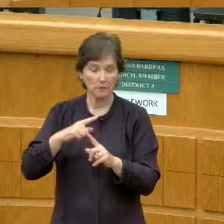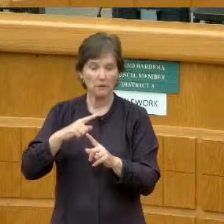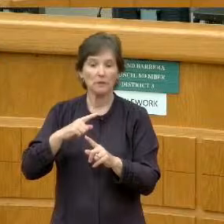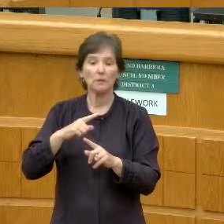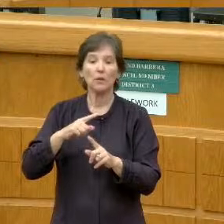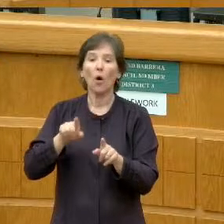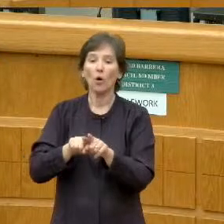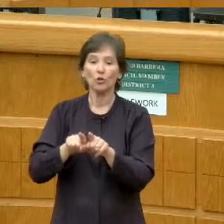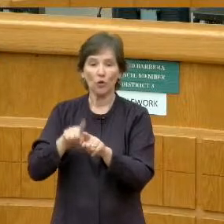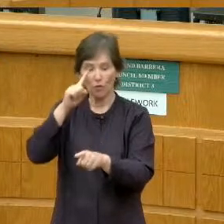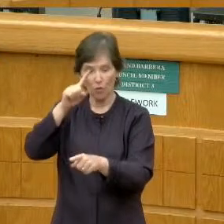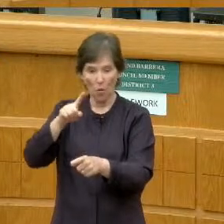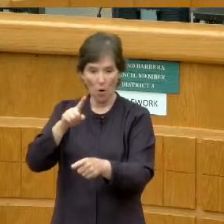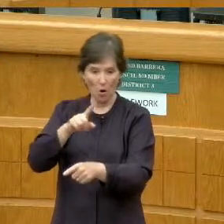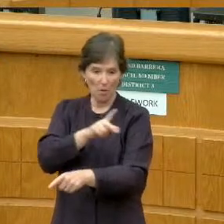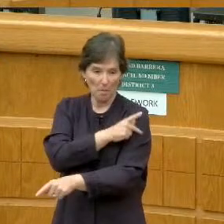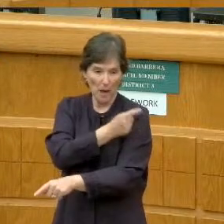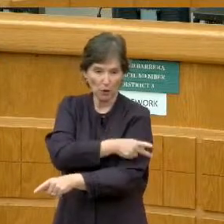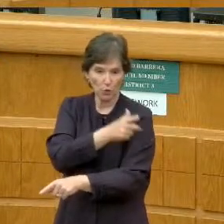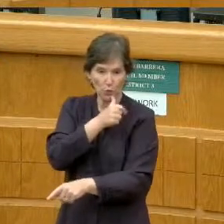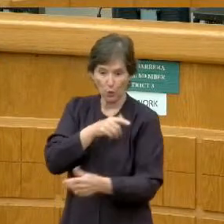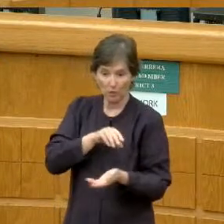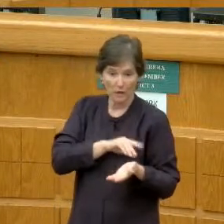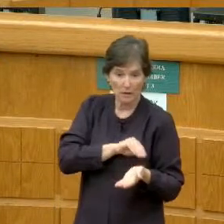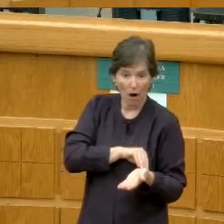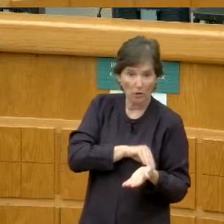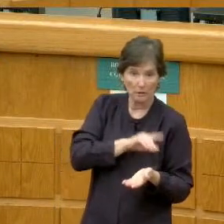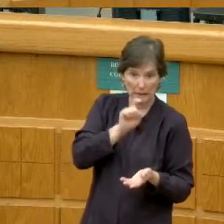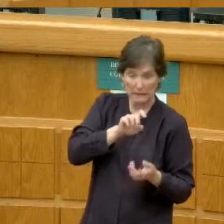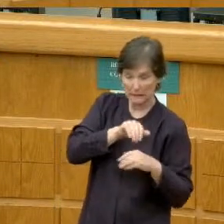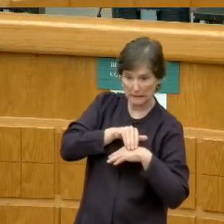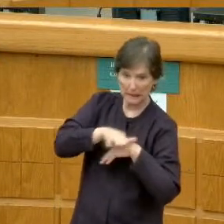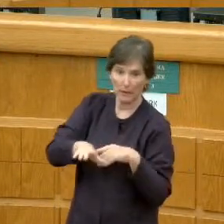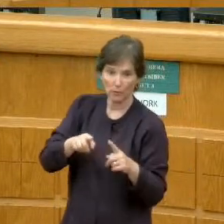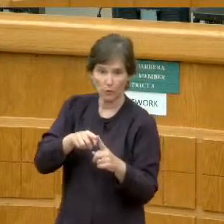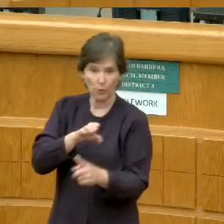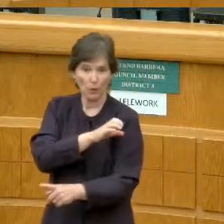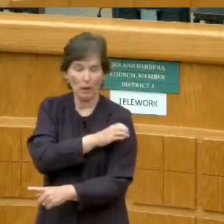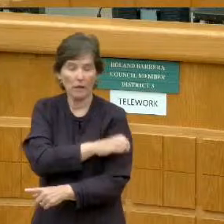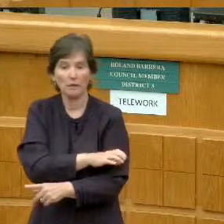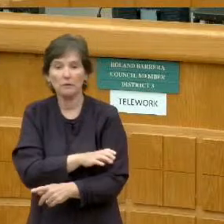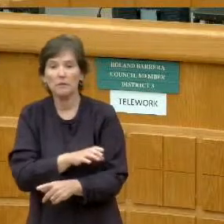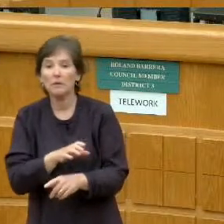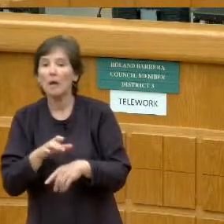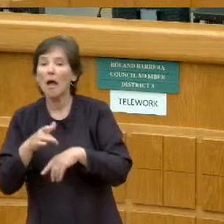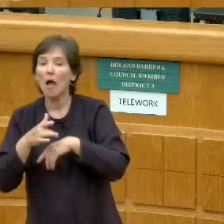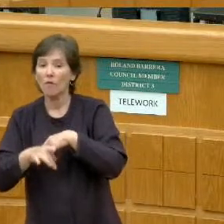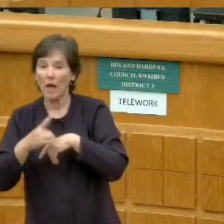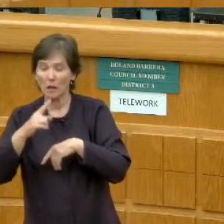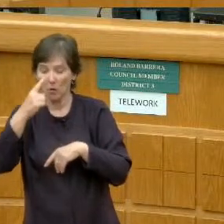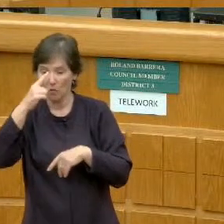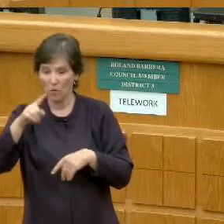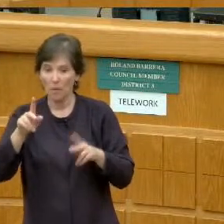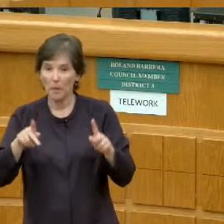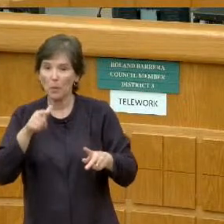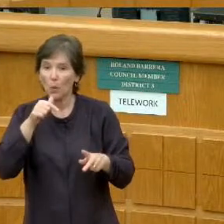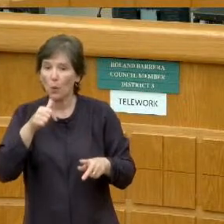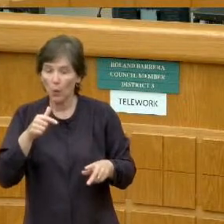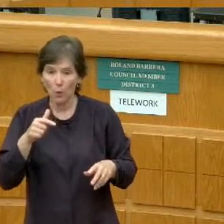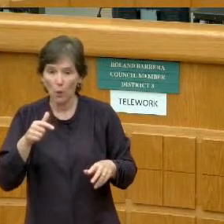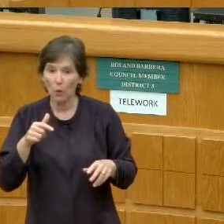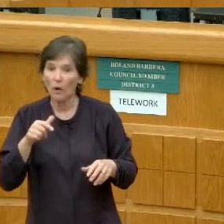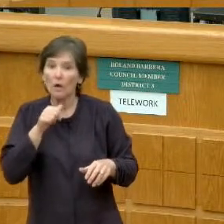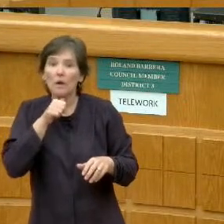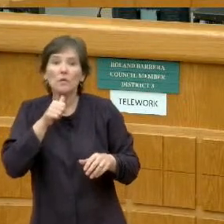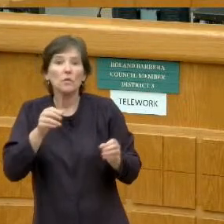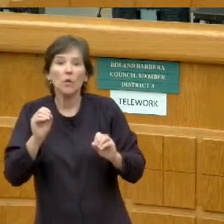those doctors that have patients that need to be, brought to the clinic. It'll be available if you don't have a doctor. And